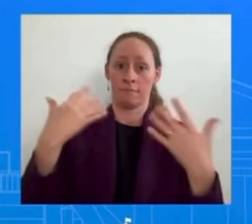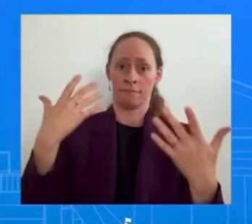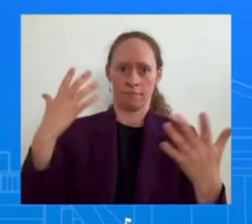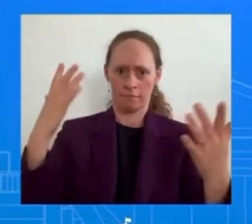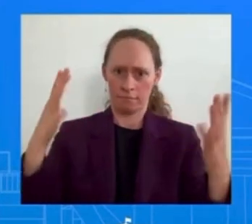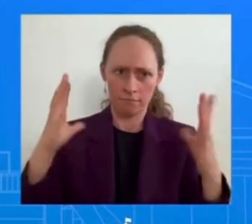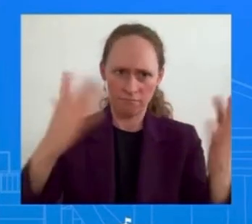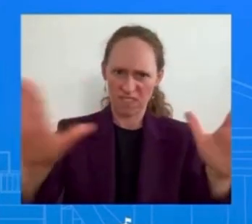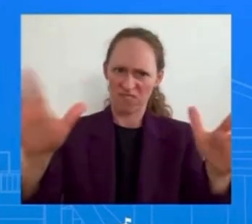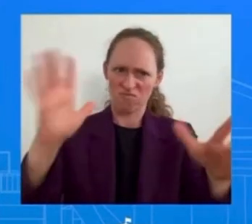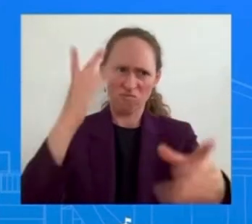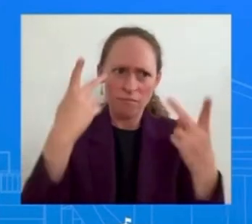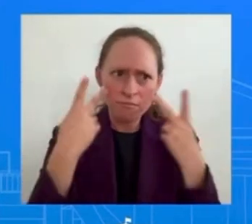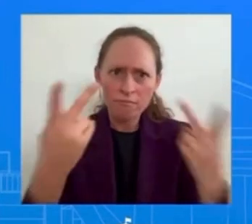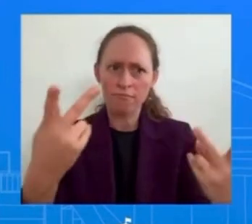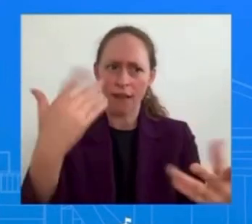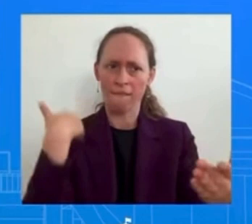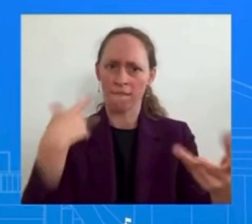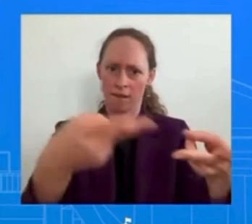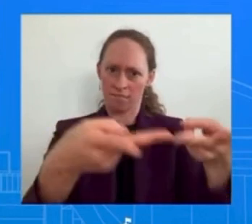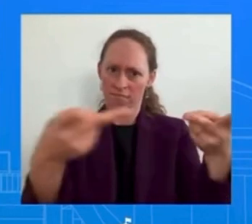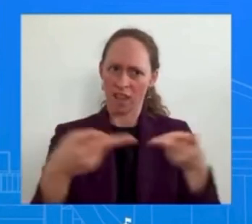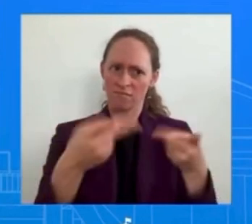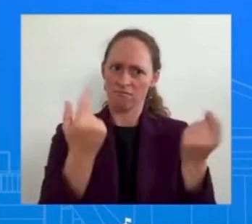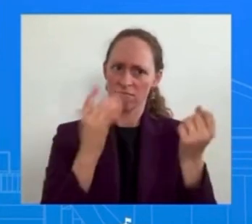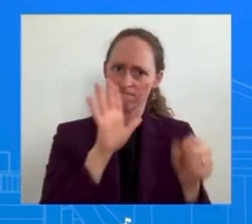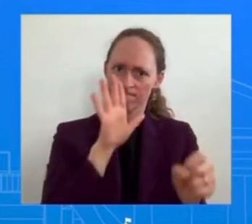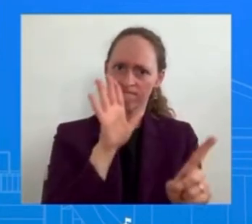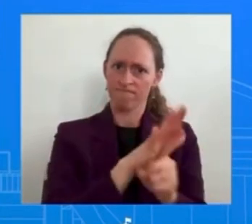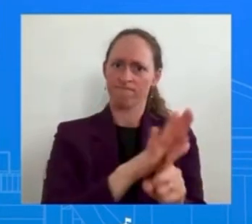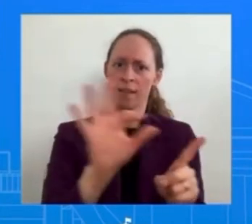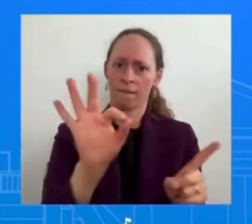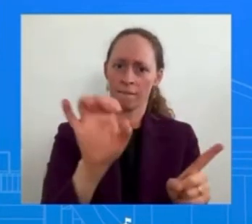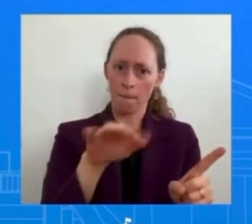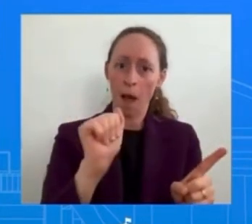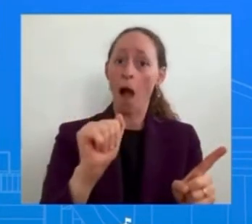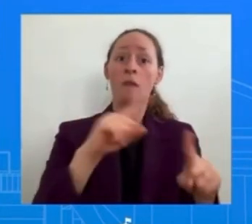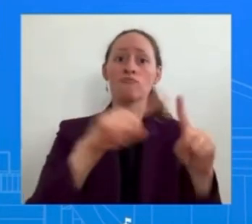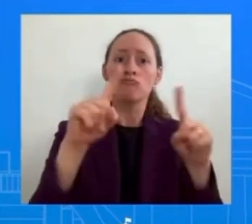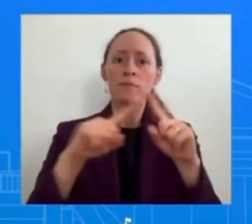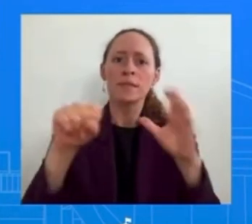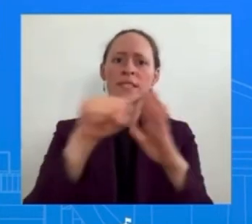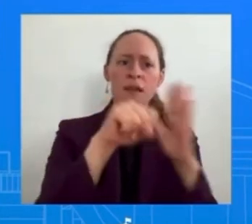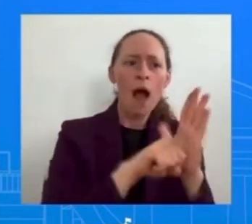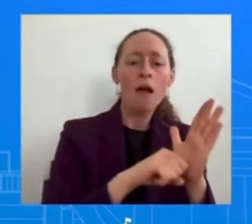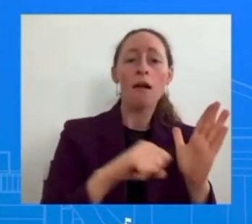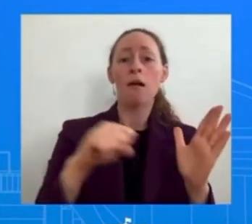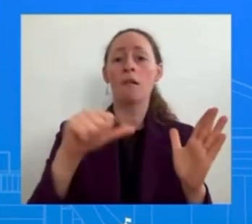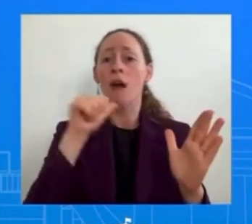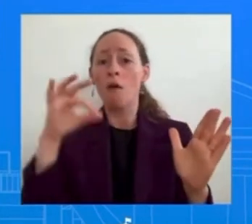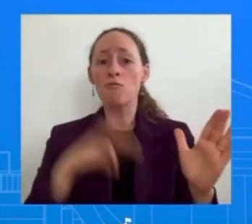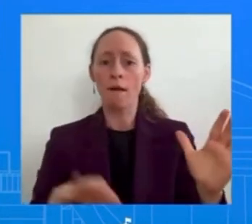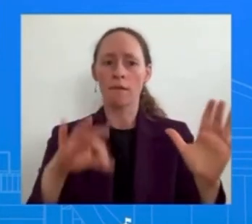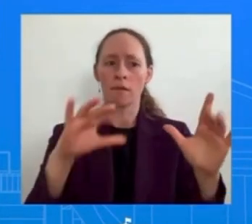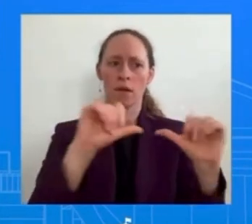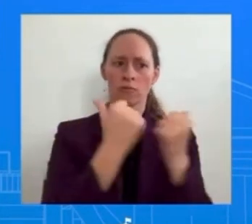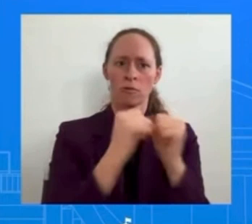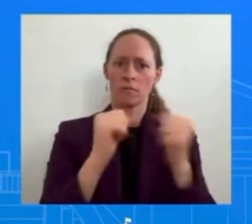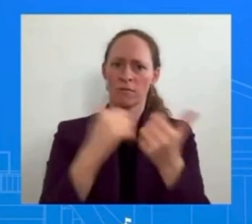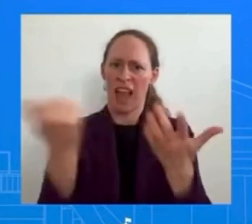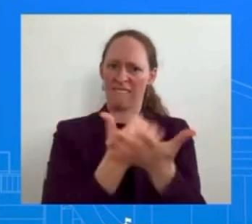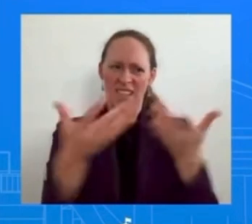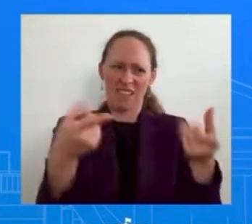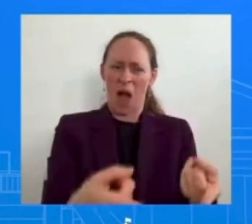state, nonprofit partners that will all be co-located where people can register for assistance and help get some, and get